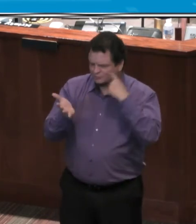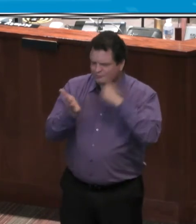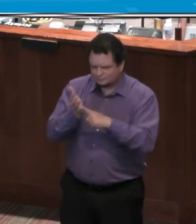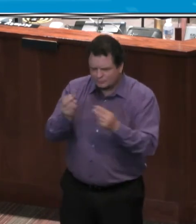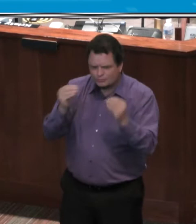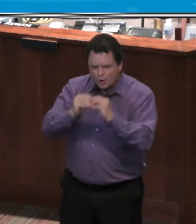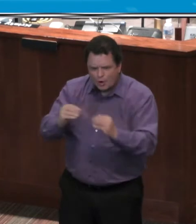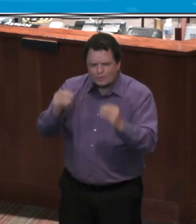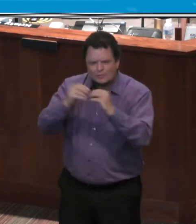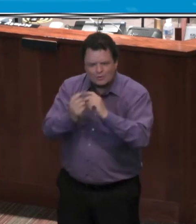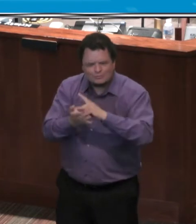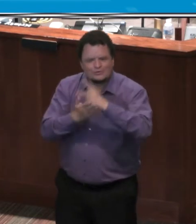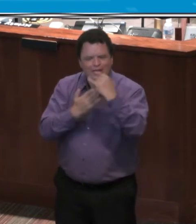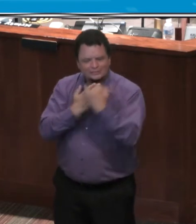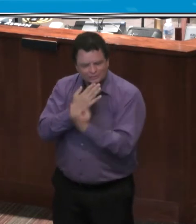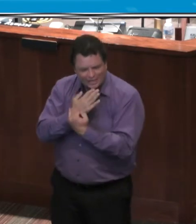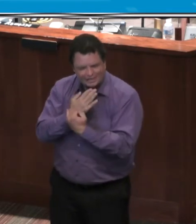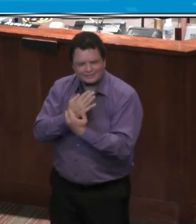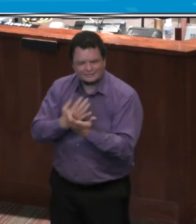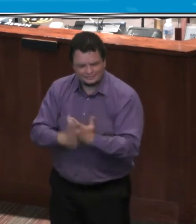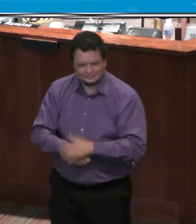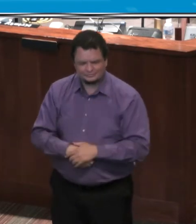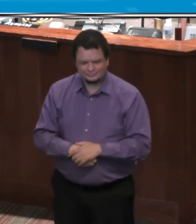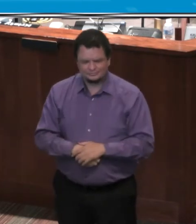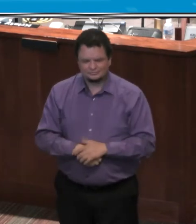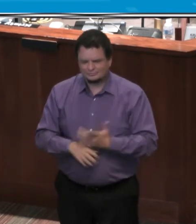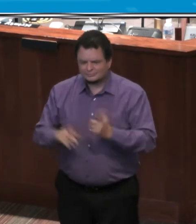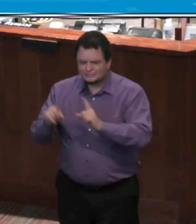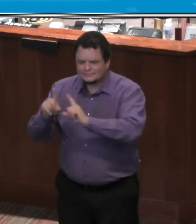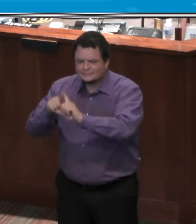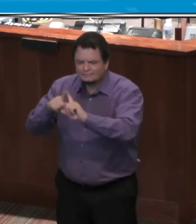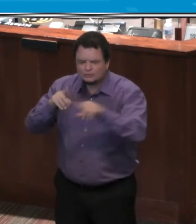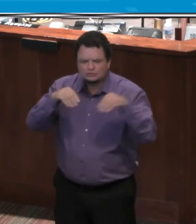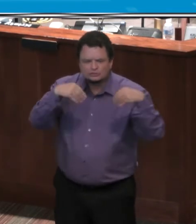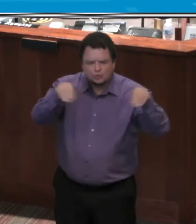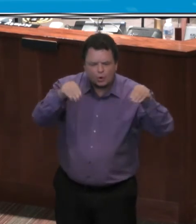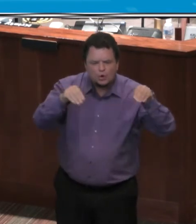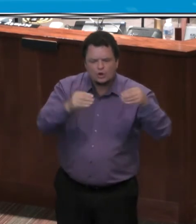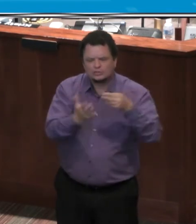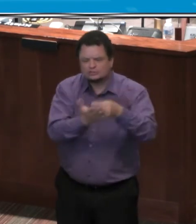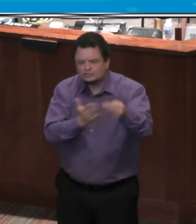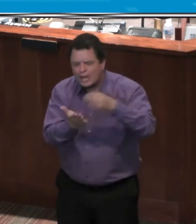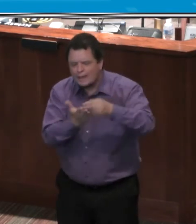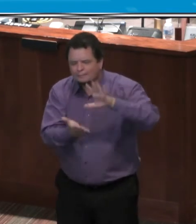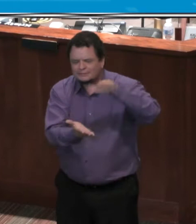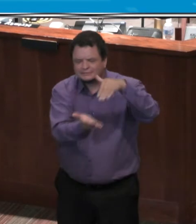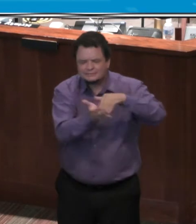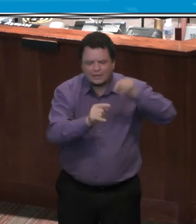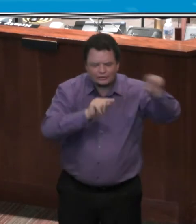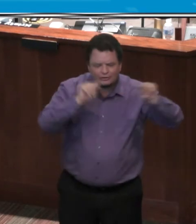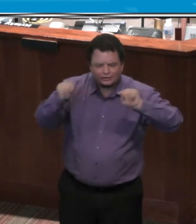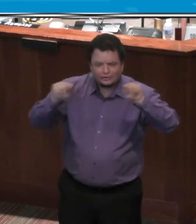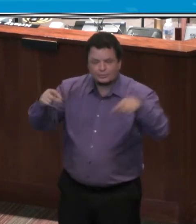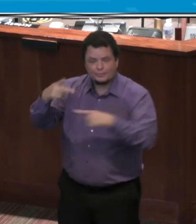Center, in which RISE was able to solicit community voice, leverage funding, and provide a space to share